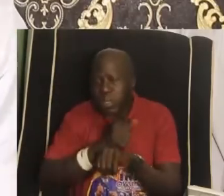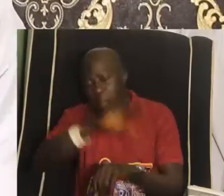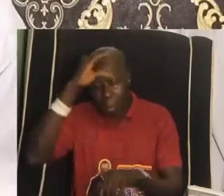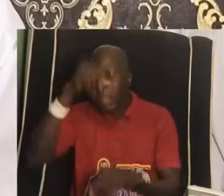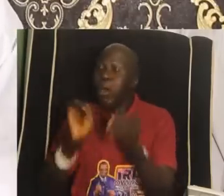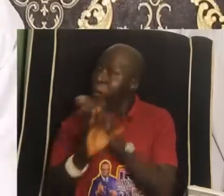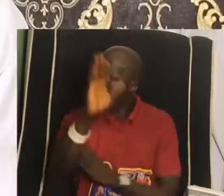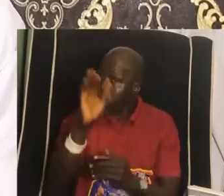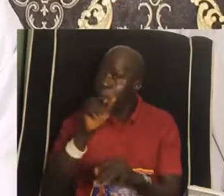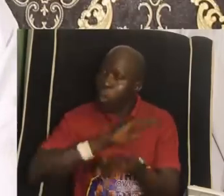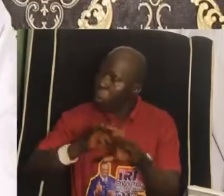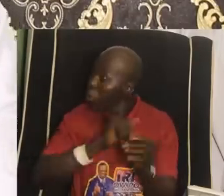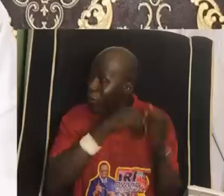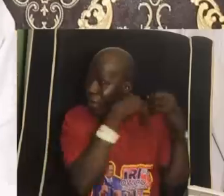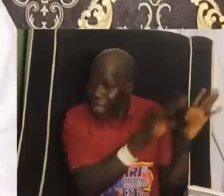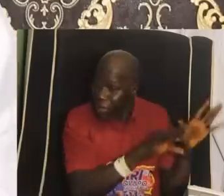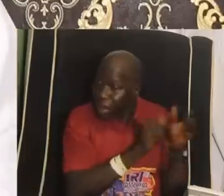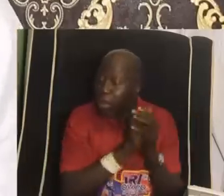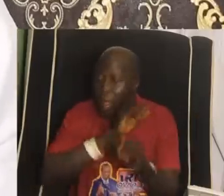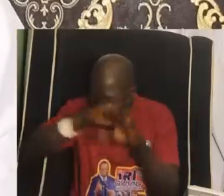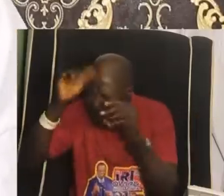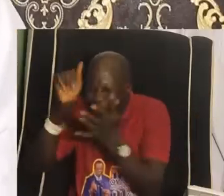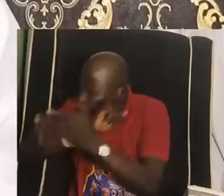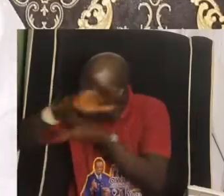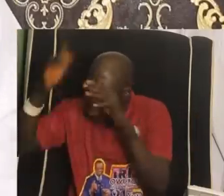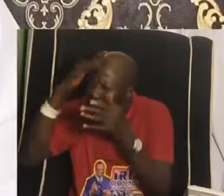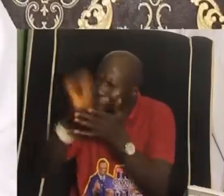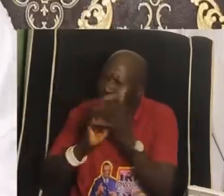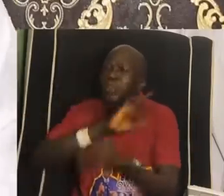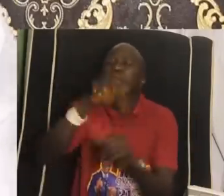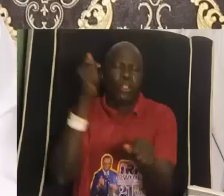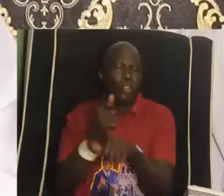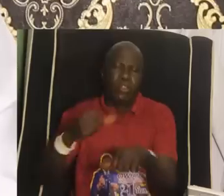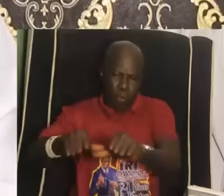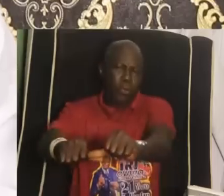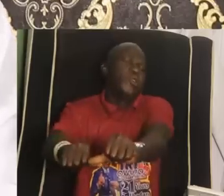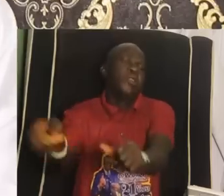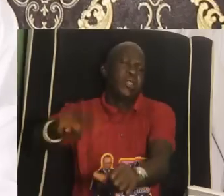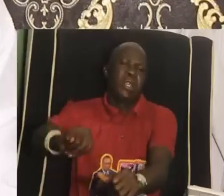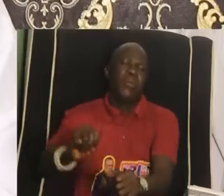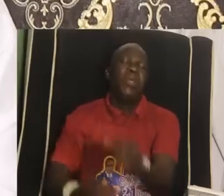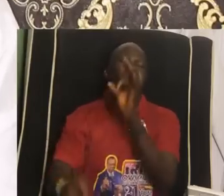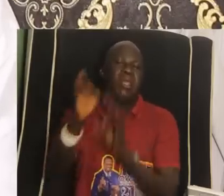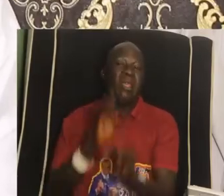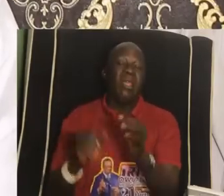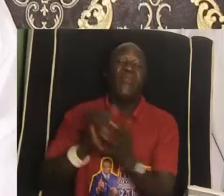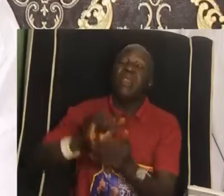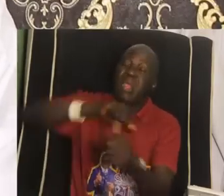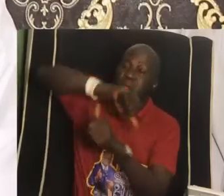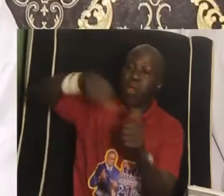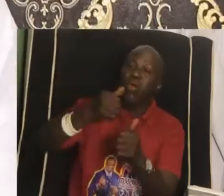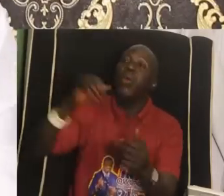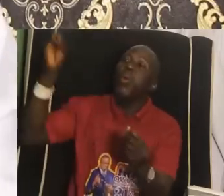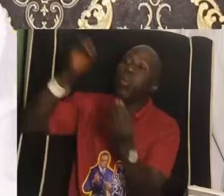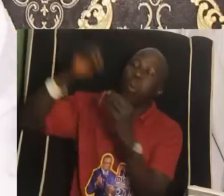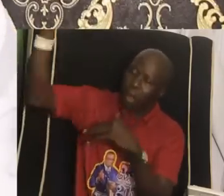The person that you see that abuse the man of God, is the person that you run away from. Oh, you just follow them. To ba je orun to ju ti e lo. If